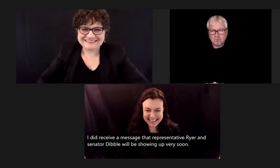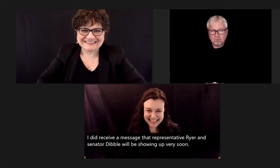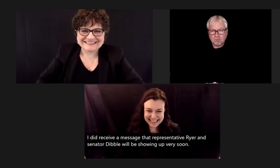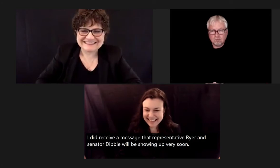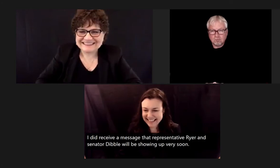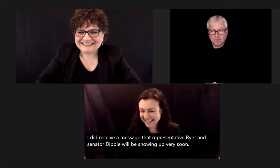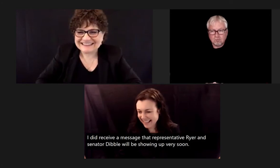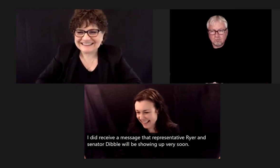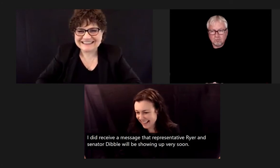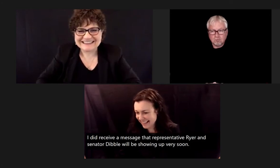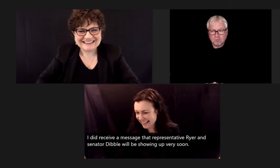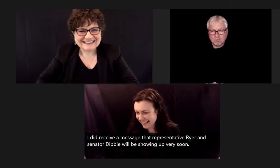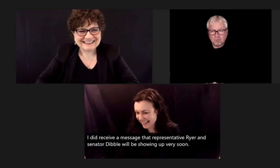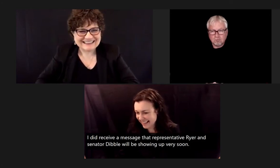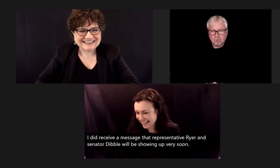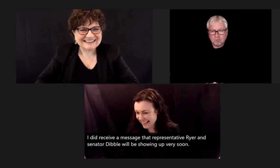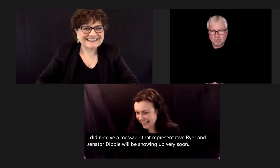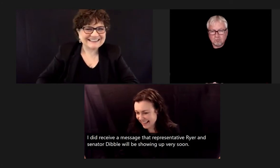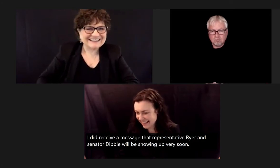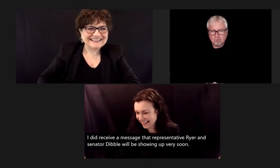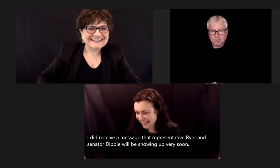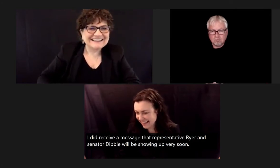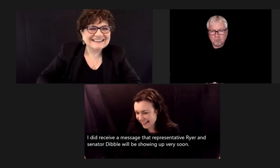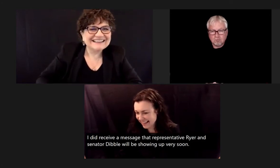very excited to see them. Yep.